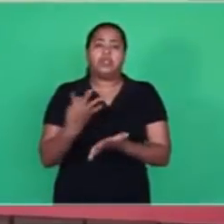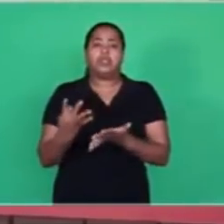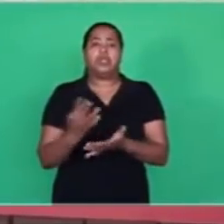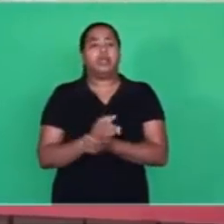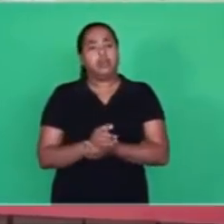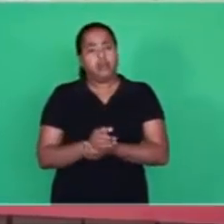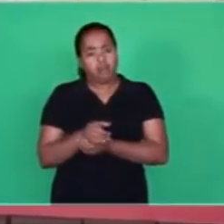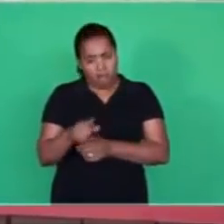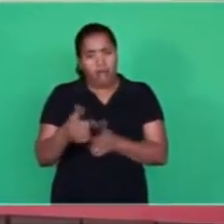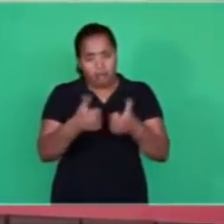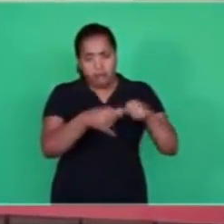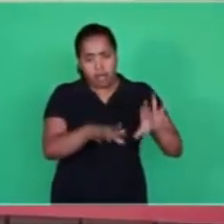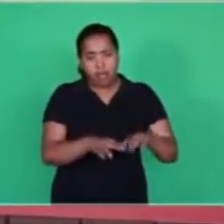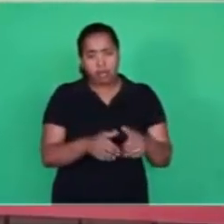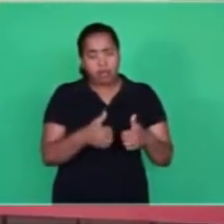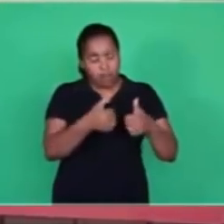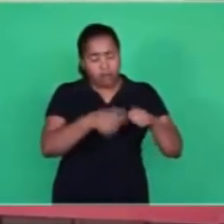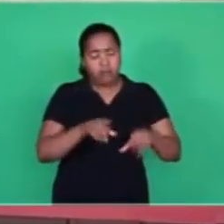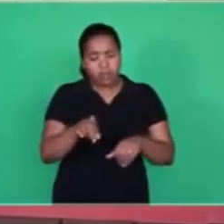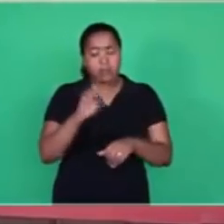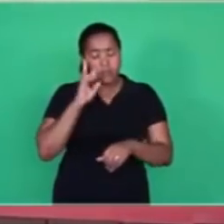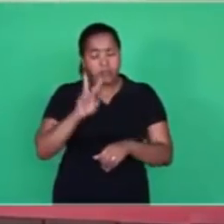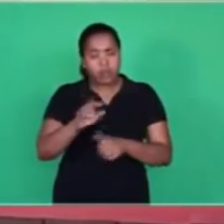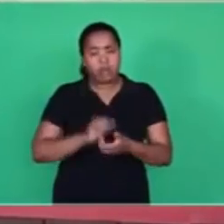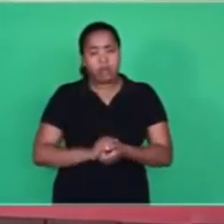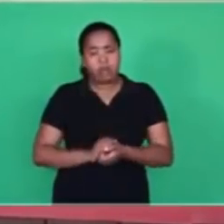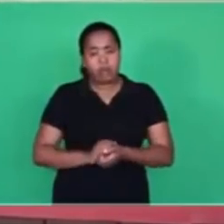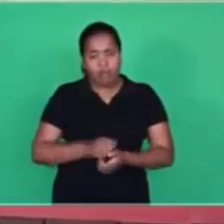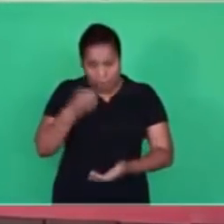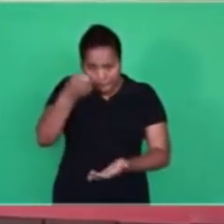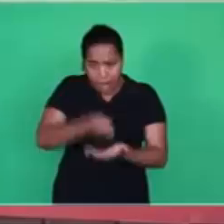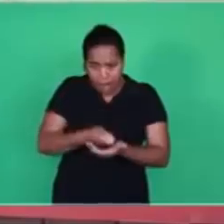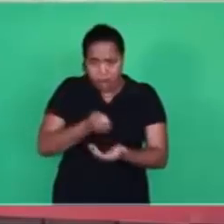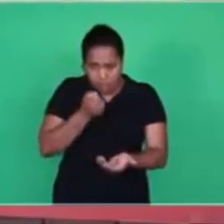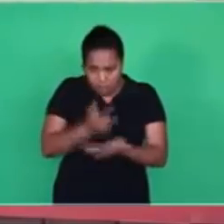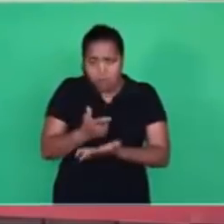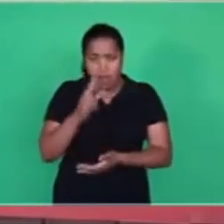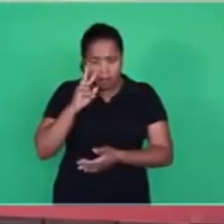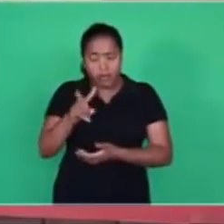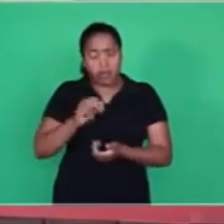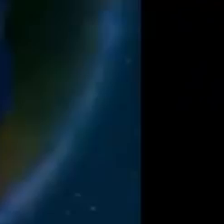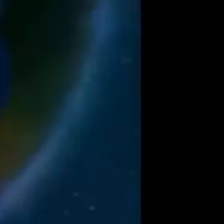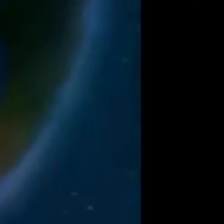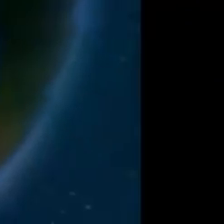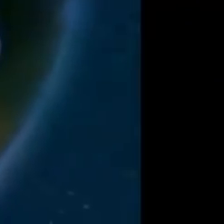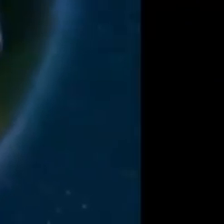ver. É só ficar para ver, pagar para ver, não é? De pé.